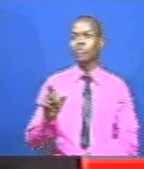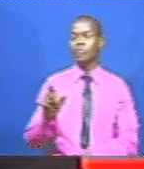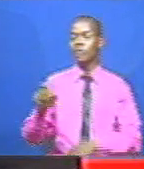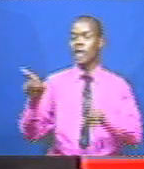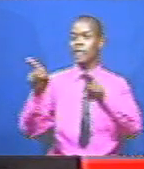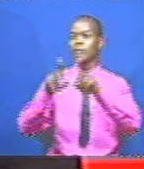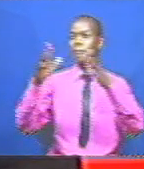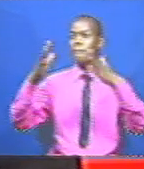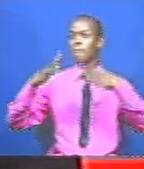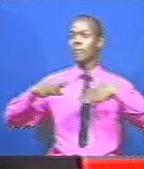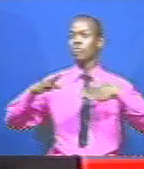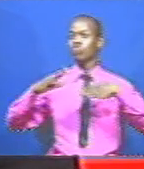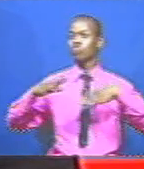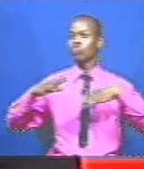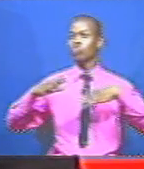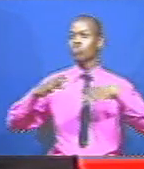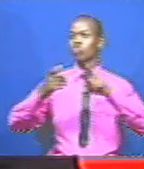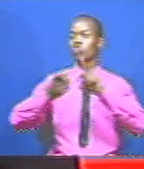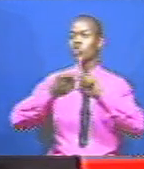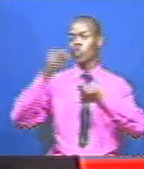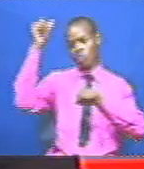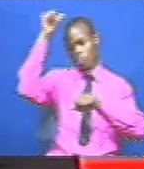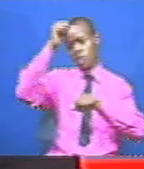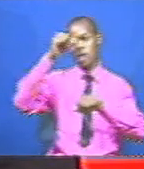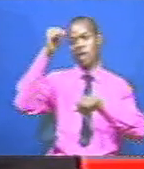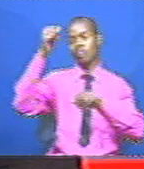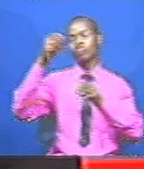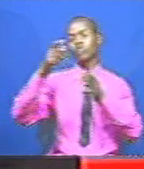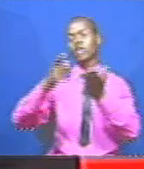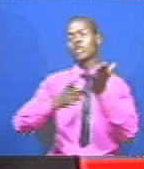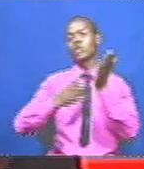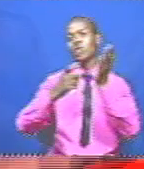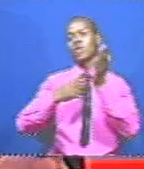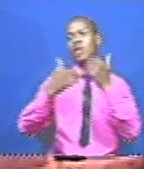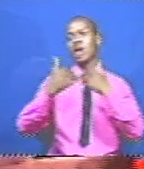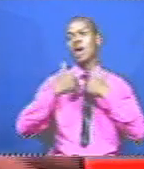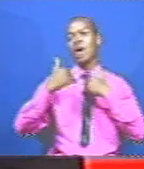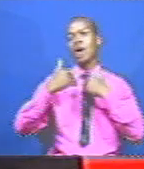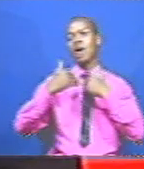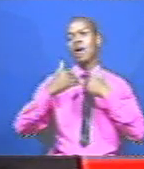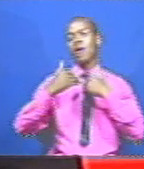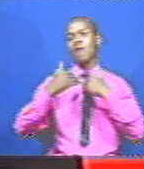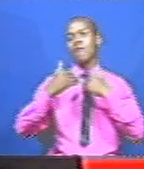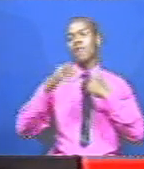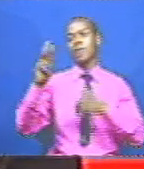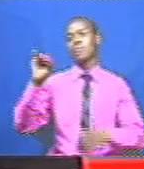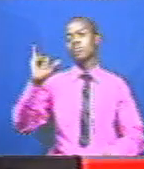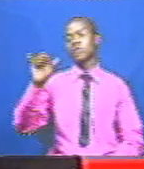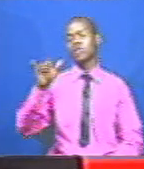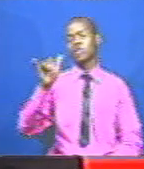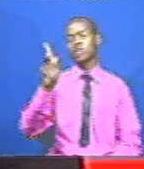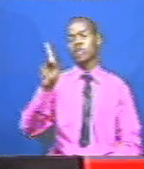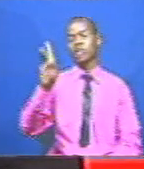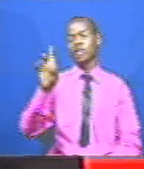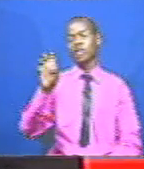people from all the way from Lamu, the Swahili coast, the Mijikenda, extending to the Taita Taveta, which are the same